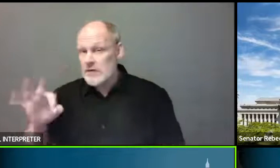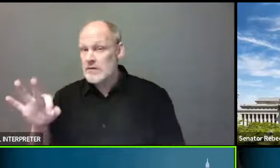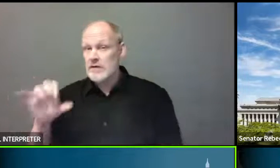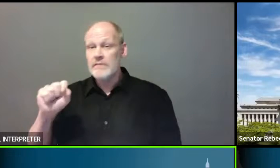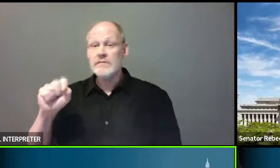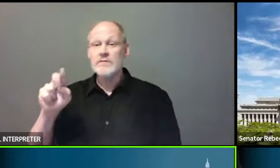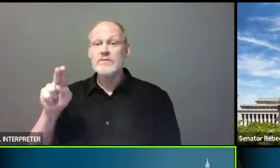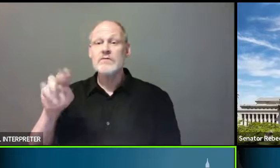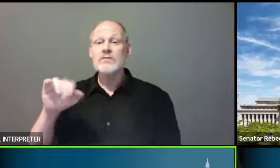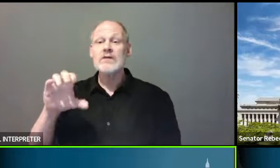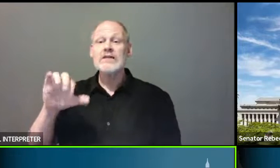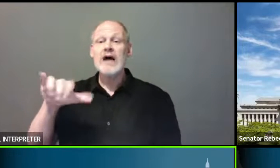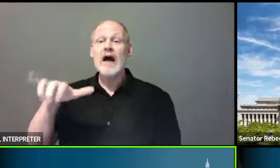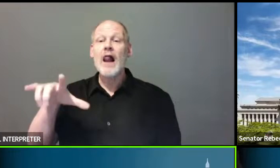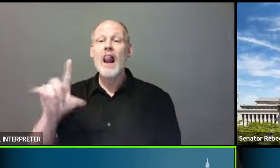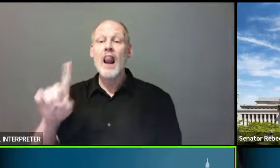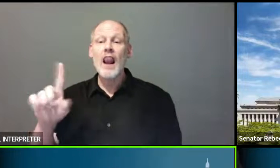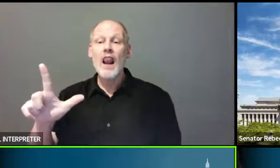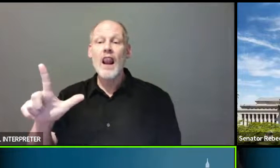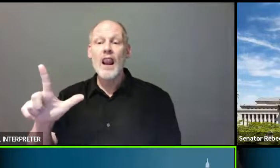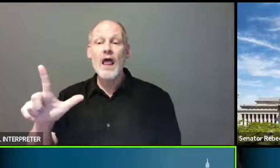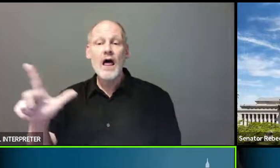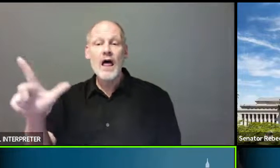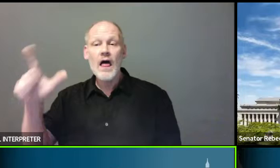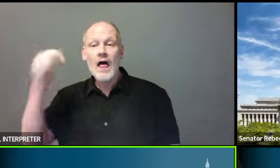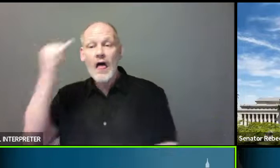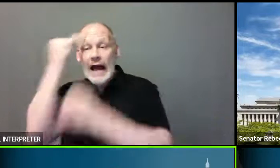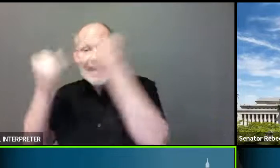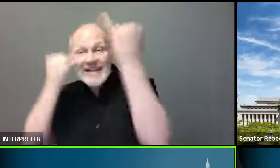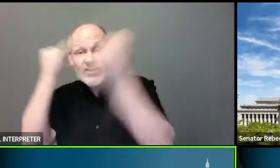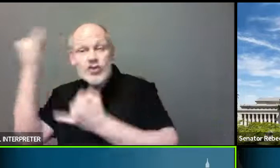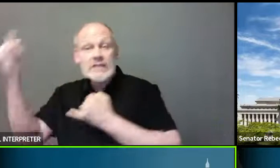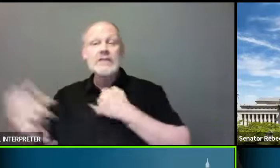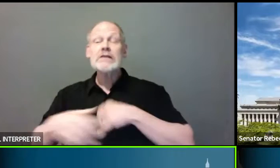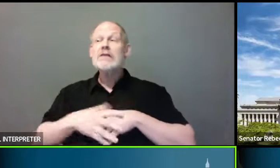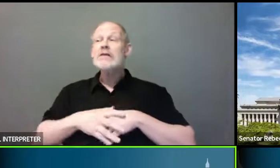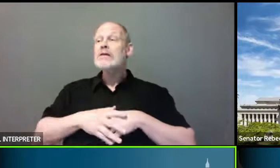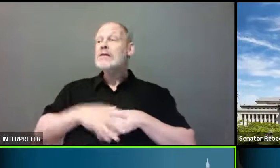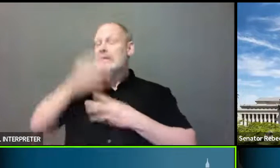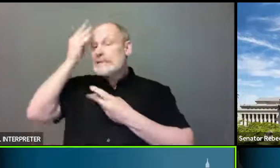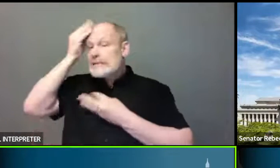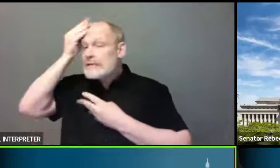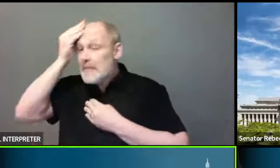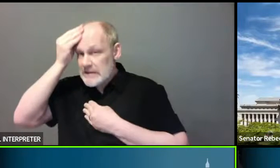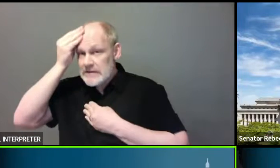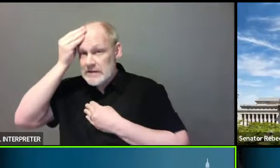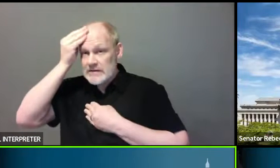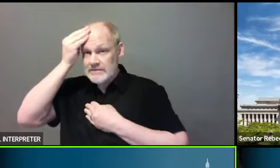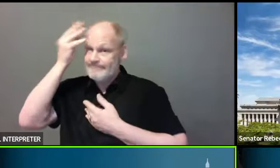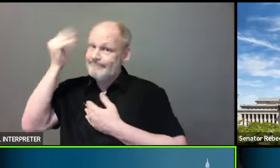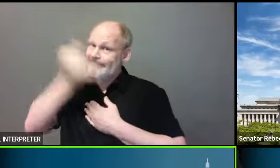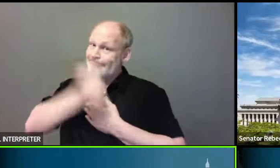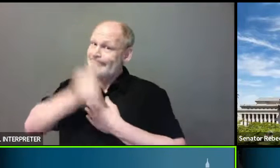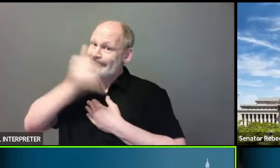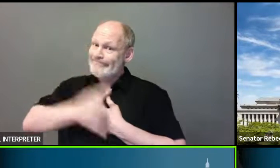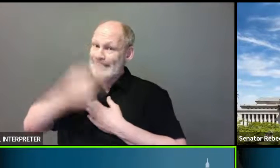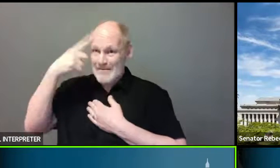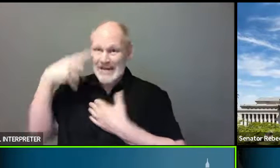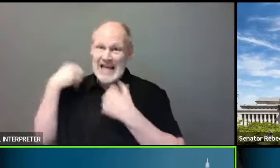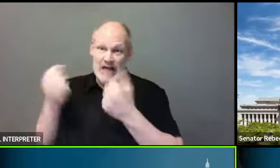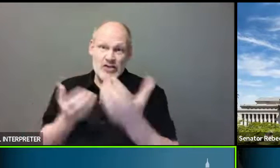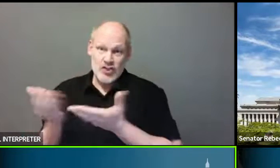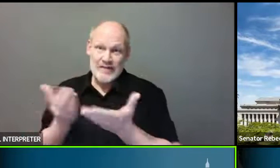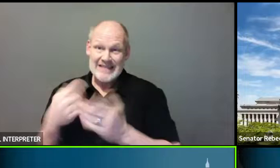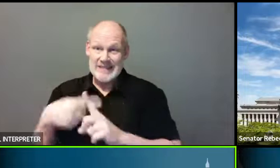completion in multiple generations. So mental health services and supports for